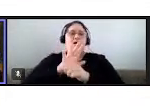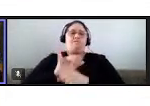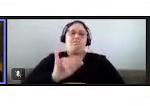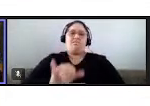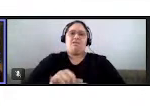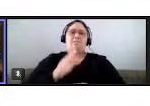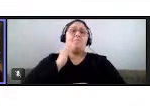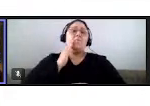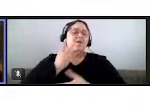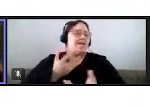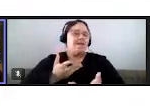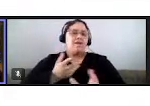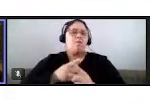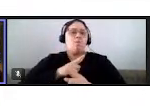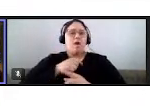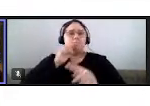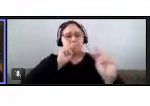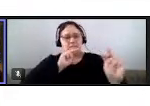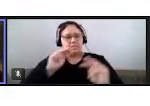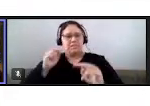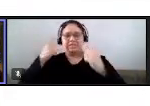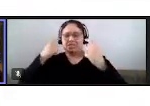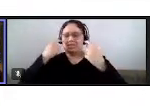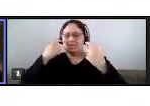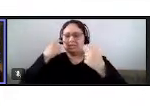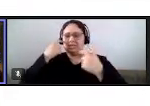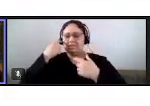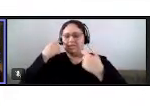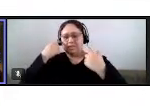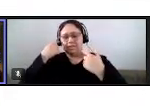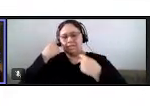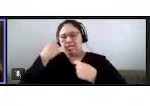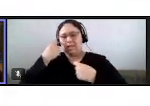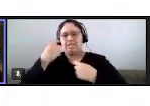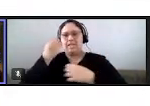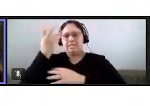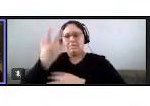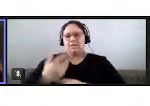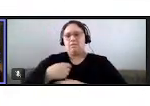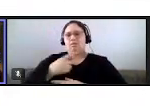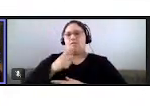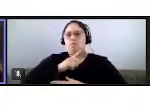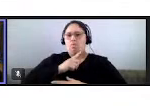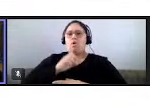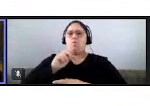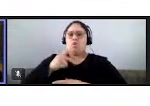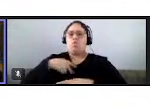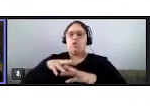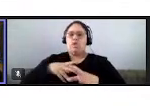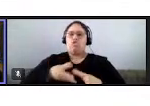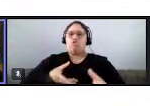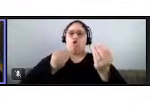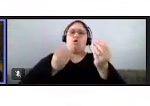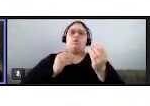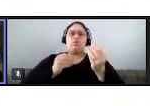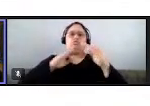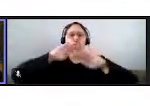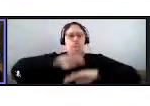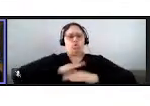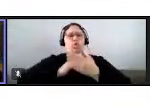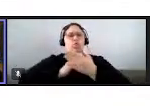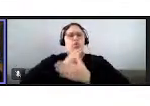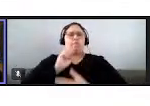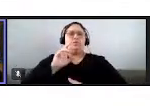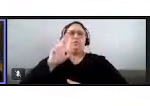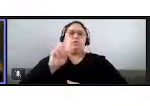and by when, so that when I look at the secretary and the speaker, they can say, okay, we received an assurance through Mr. Doman.